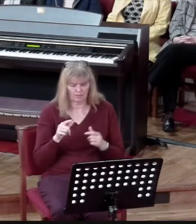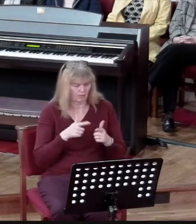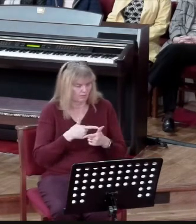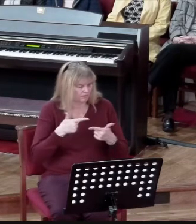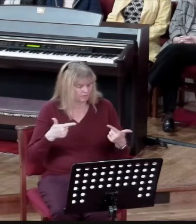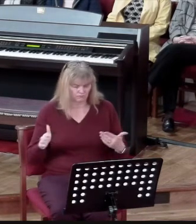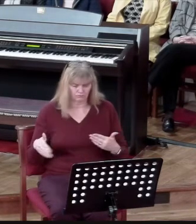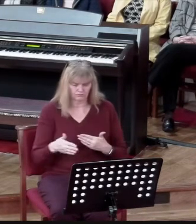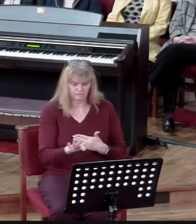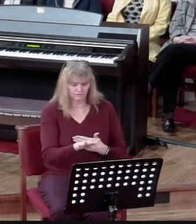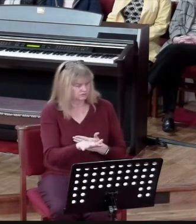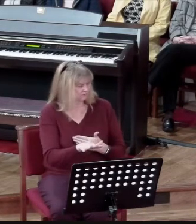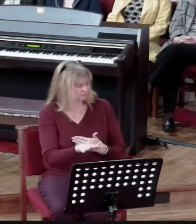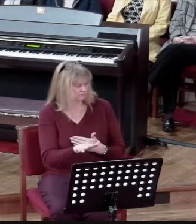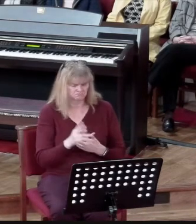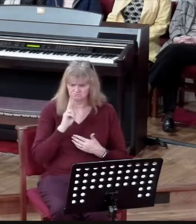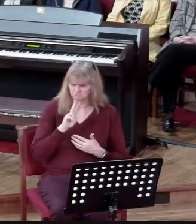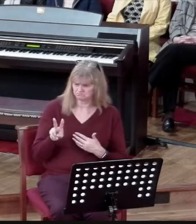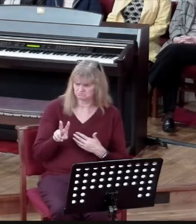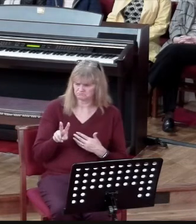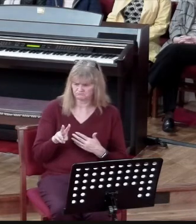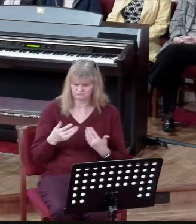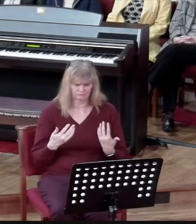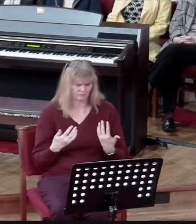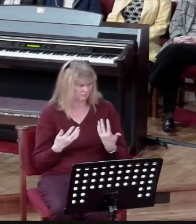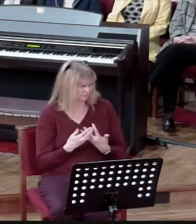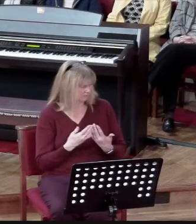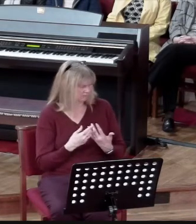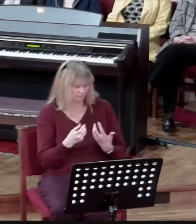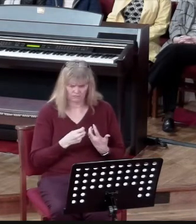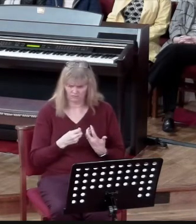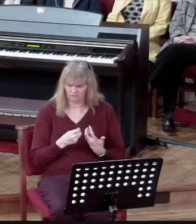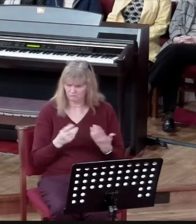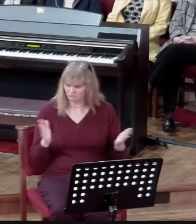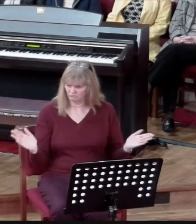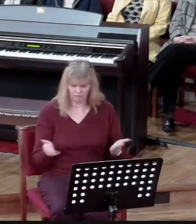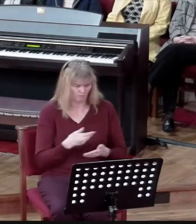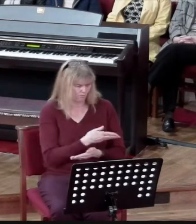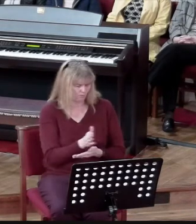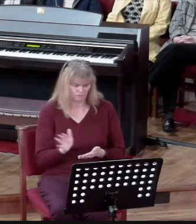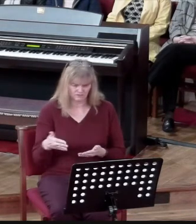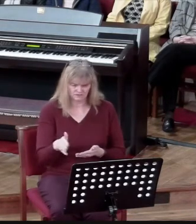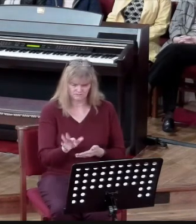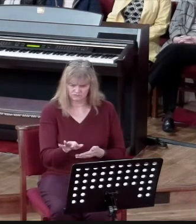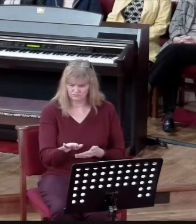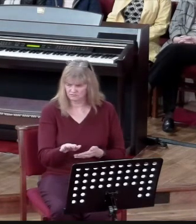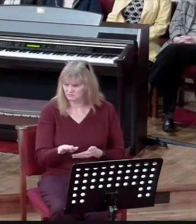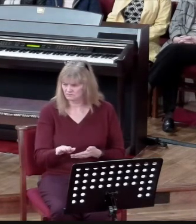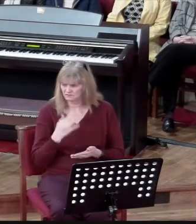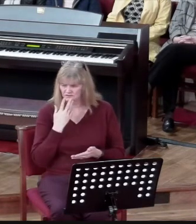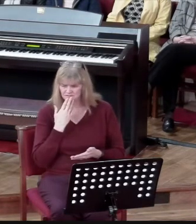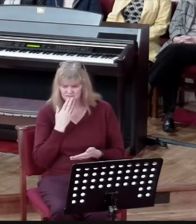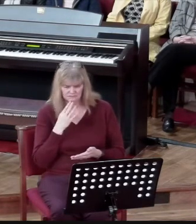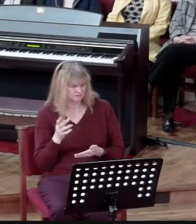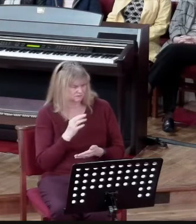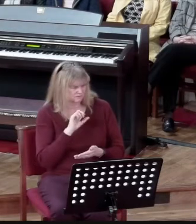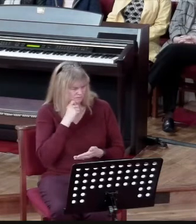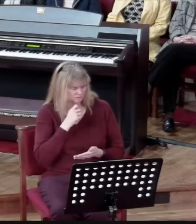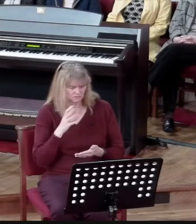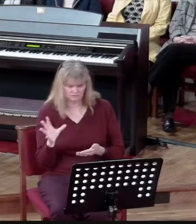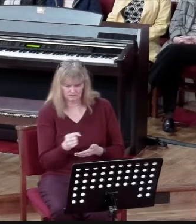And the stranger calls out, "Well, throw out your net on the right side of the boat and you'll catch some." And there's something in his